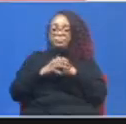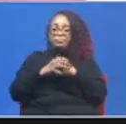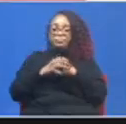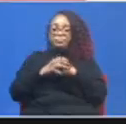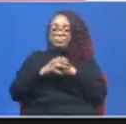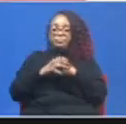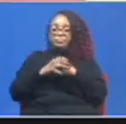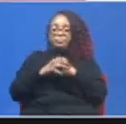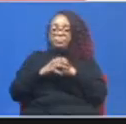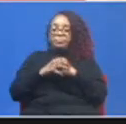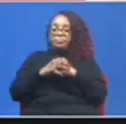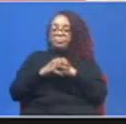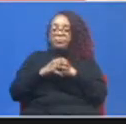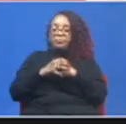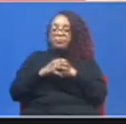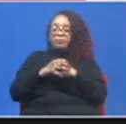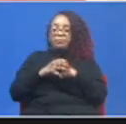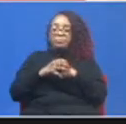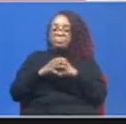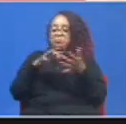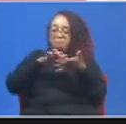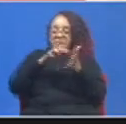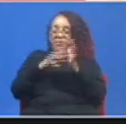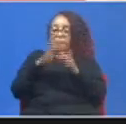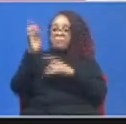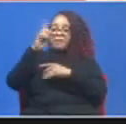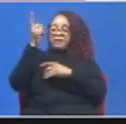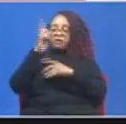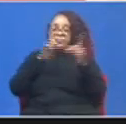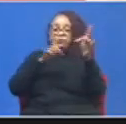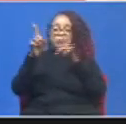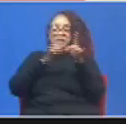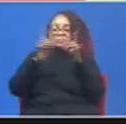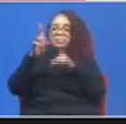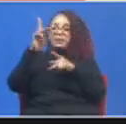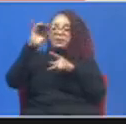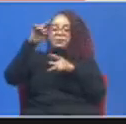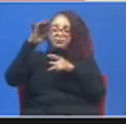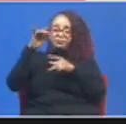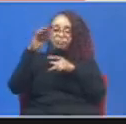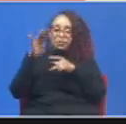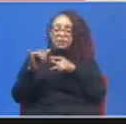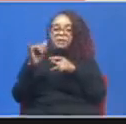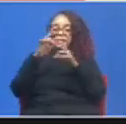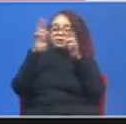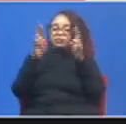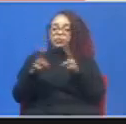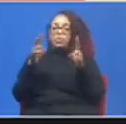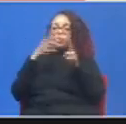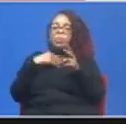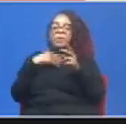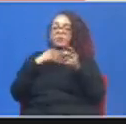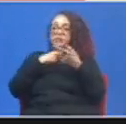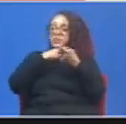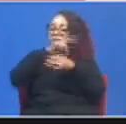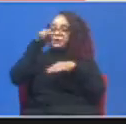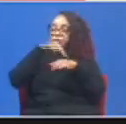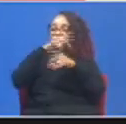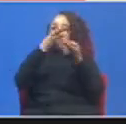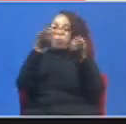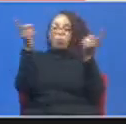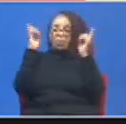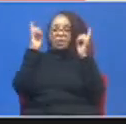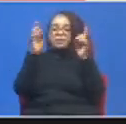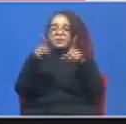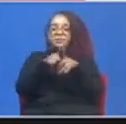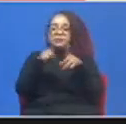And elsewhere, the Ministry of Tourism and Wildlife, through the Kenyatta International Convention Centre, has launched a nationwide hackathon